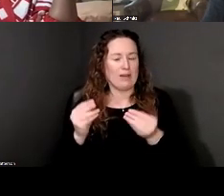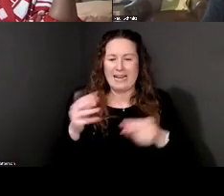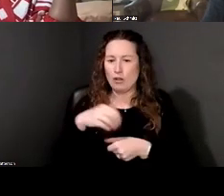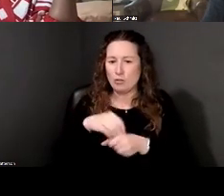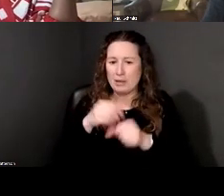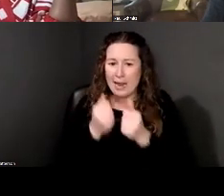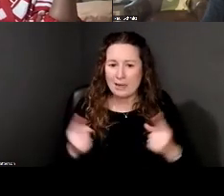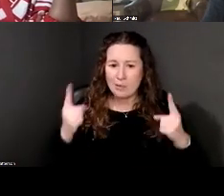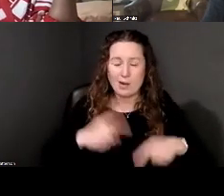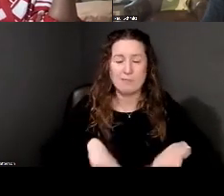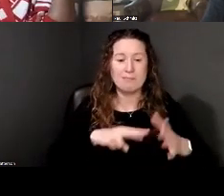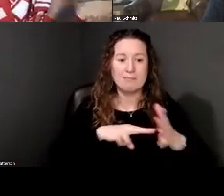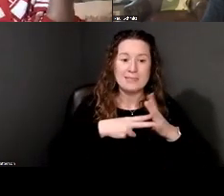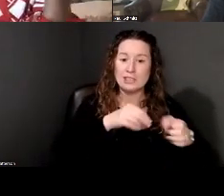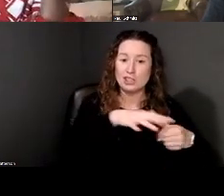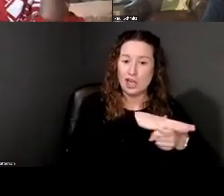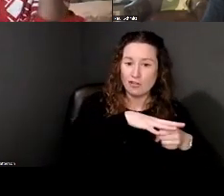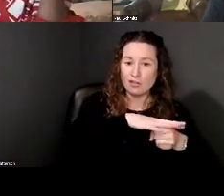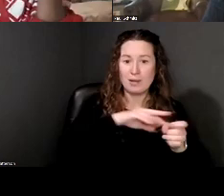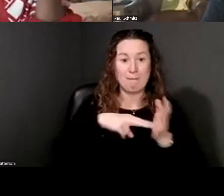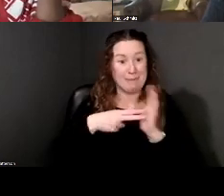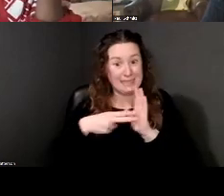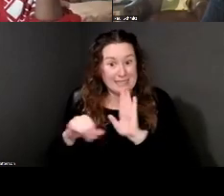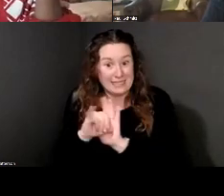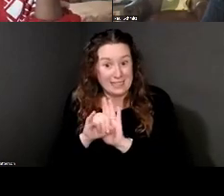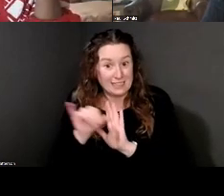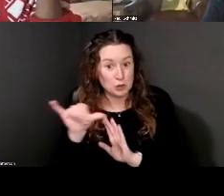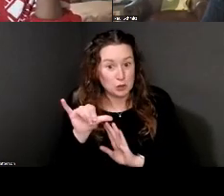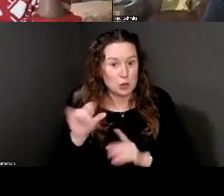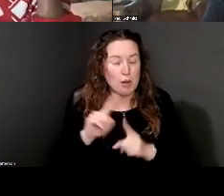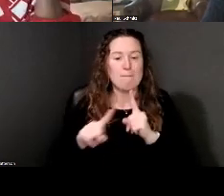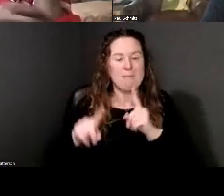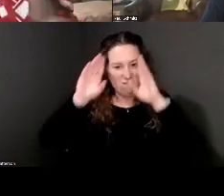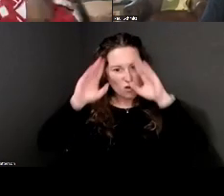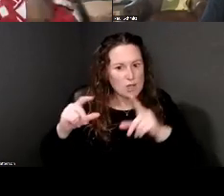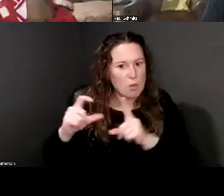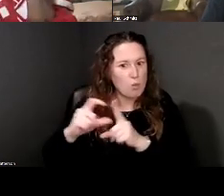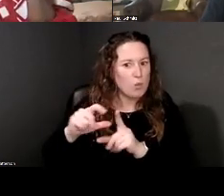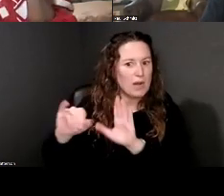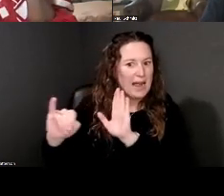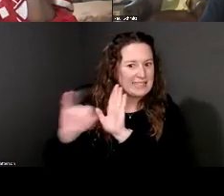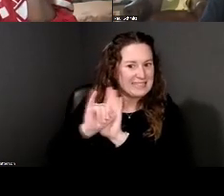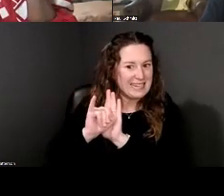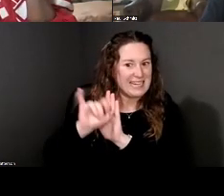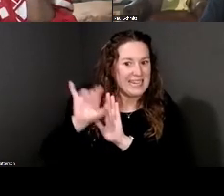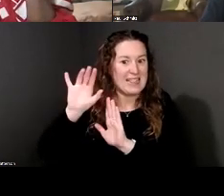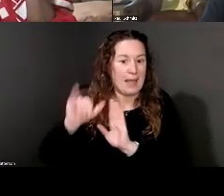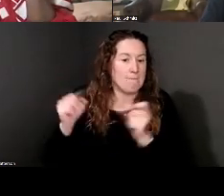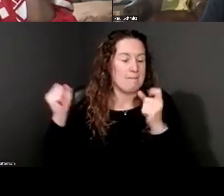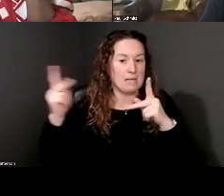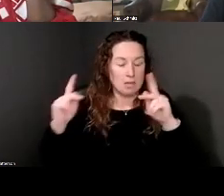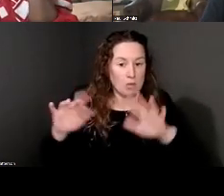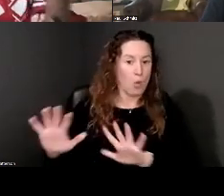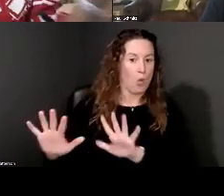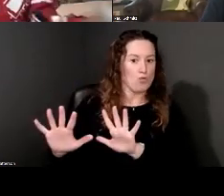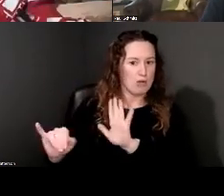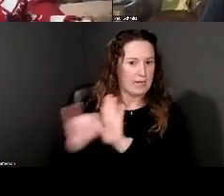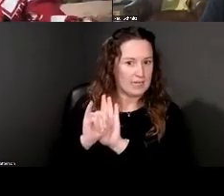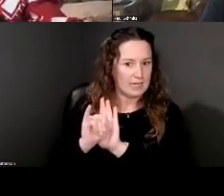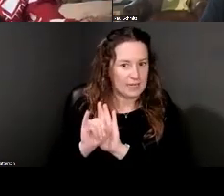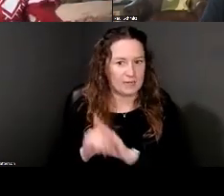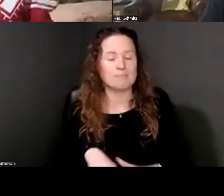to identities. It's all there, but you don't focus on identities, which is a flashpoint. Very practical. Thank